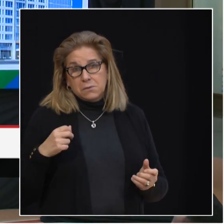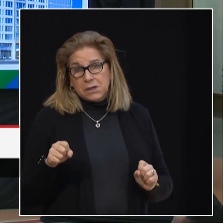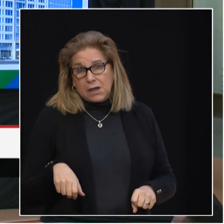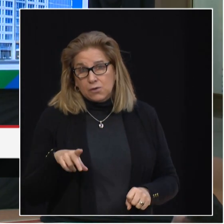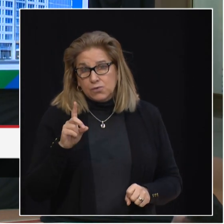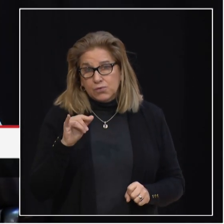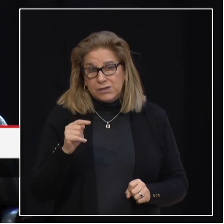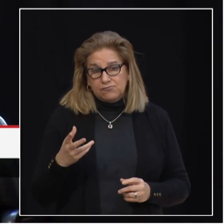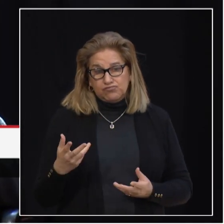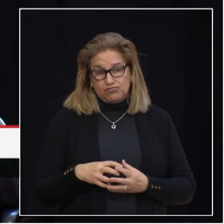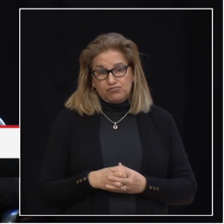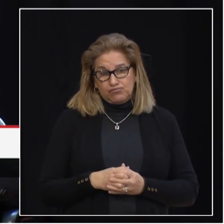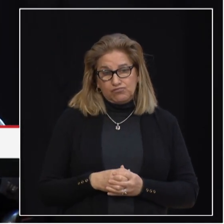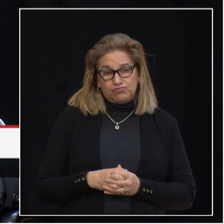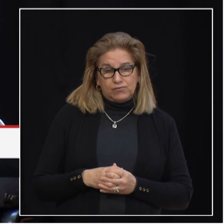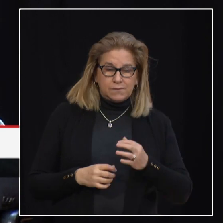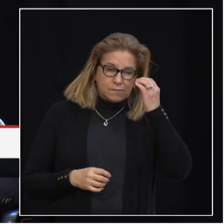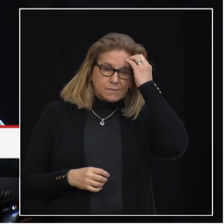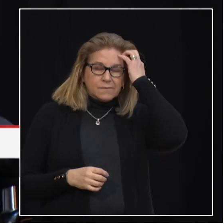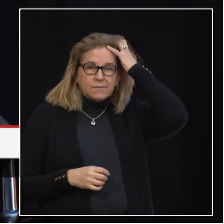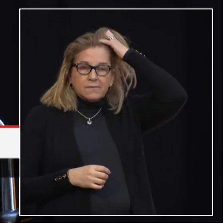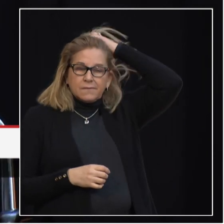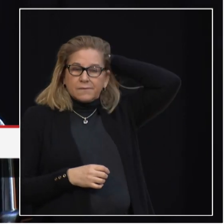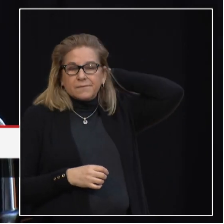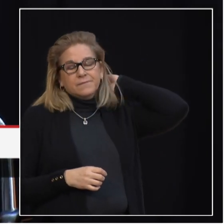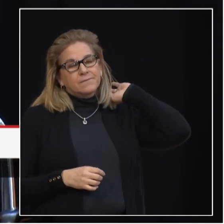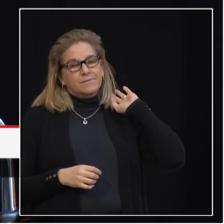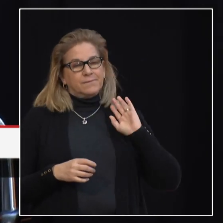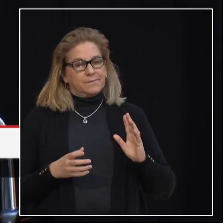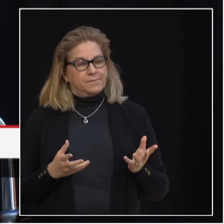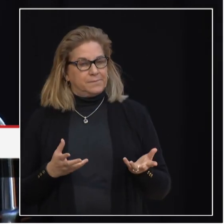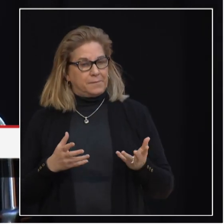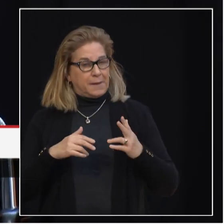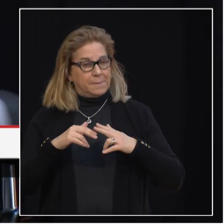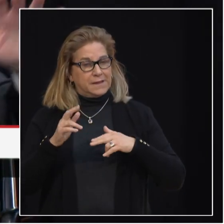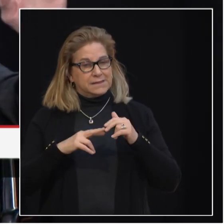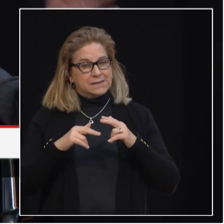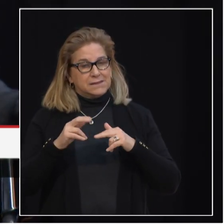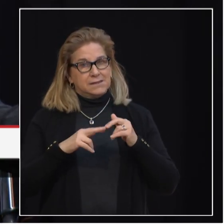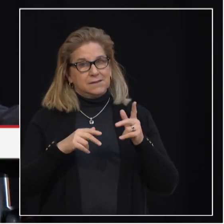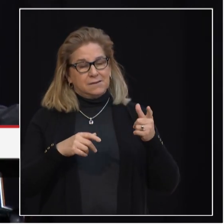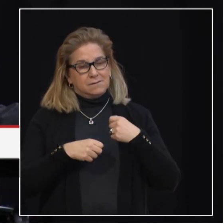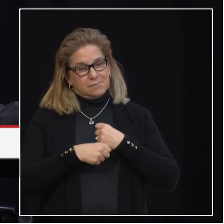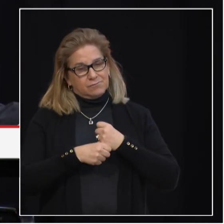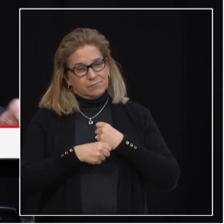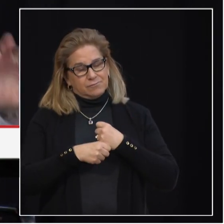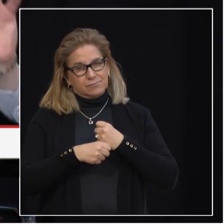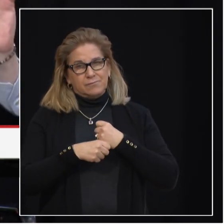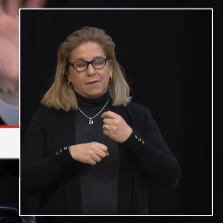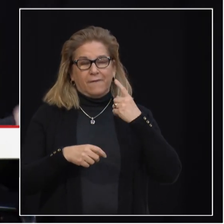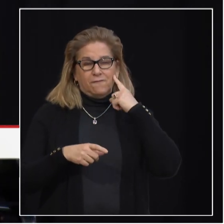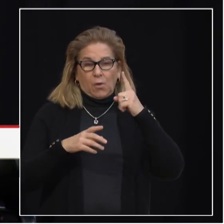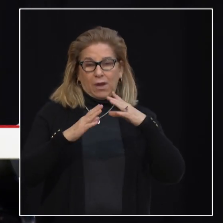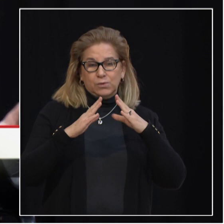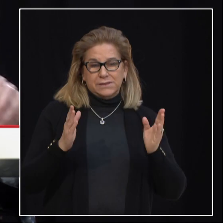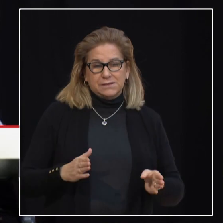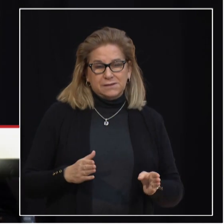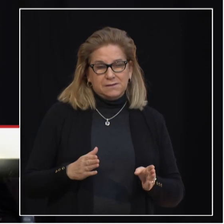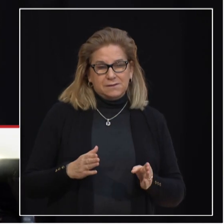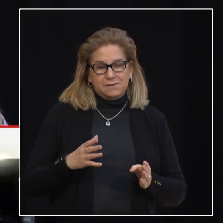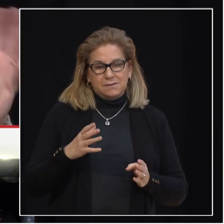draw the analogy. It's the difference between building a production house and building a custom house, and these are very